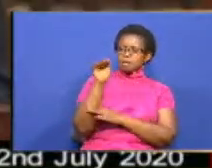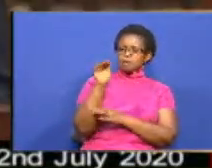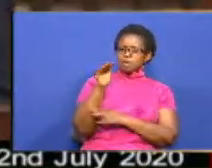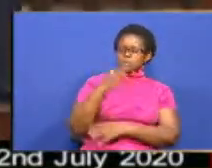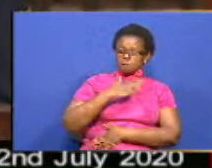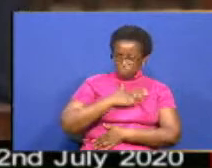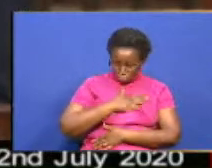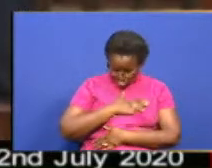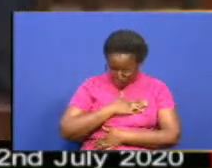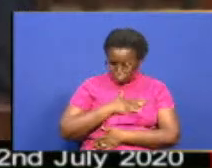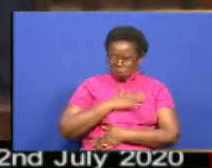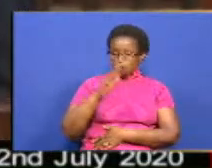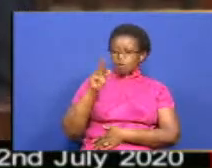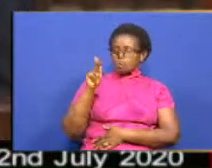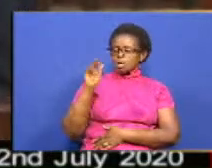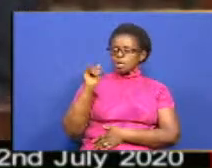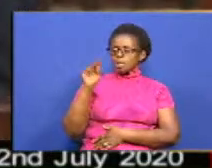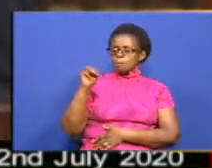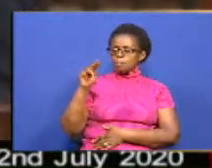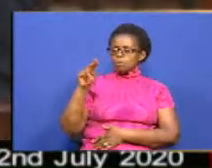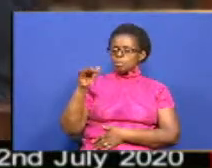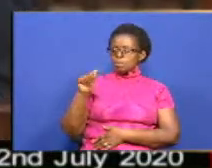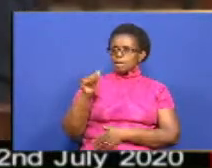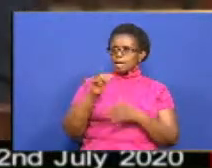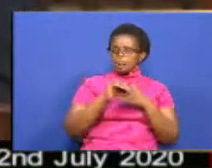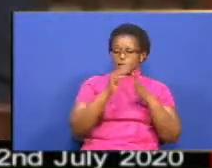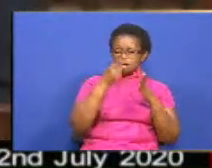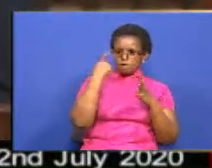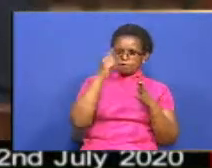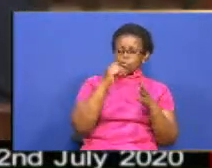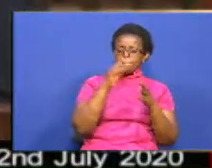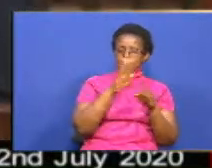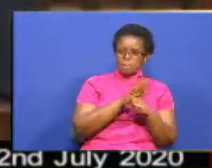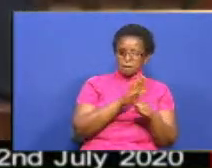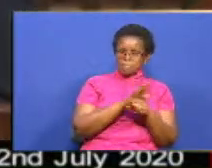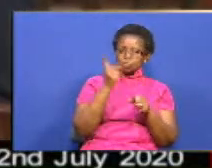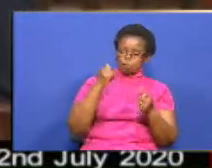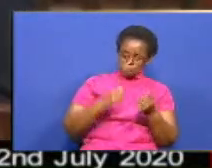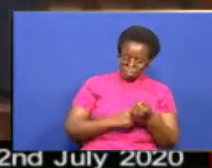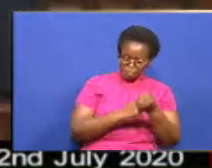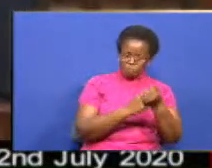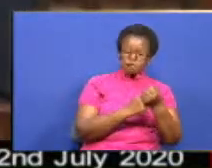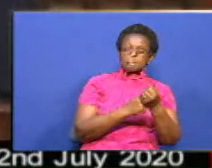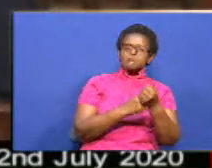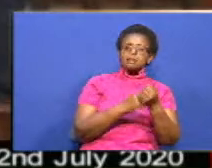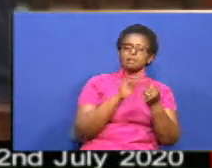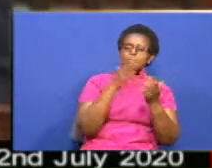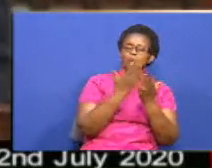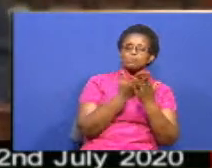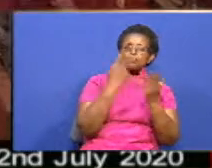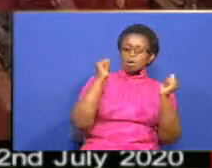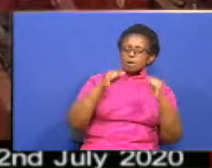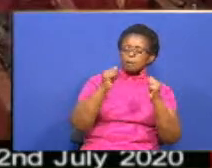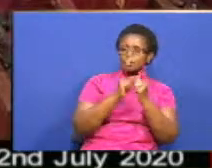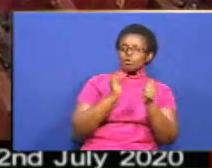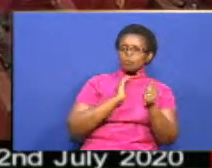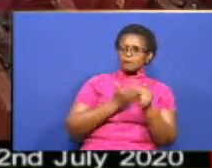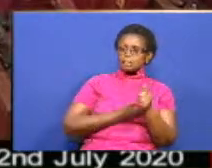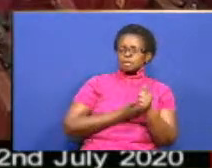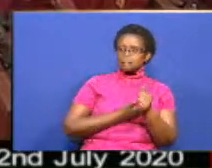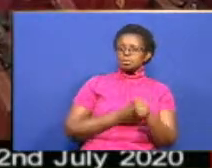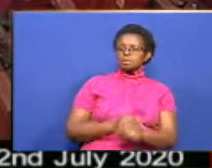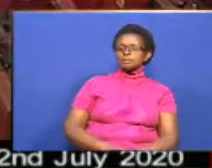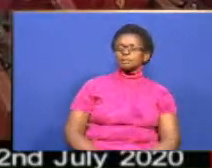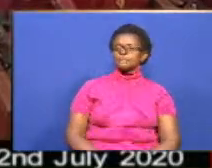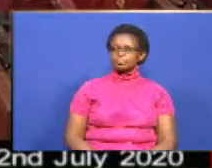Honorable Kimunya, Leader of Majority, to second the motion for agreement with the report of the Committee of the Whole House. Honorable